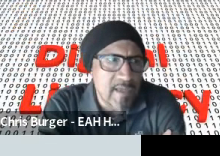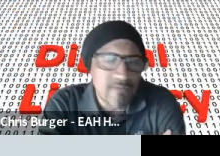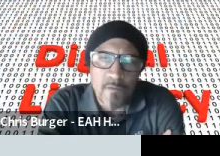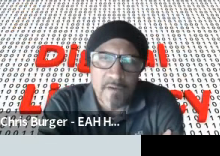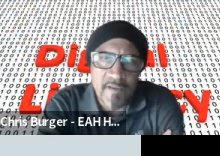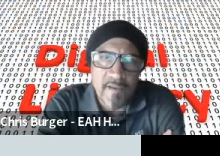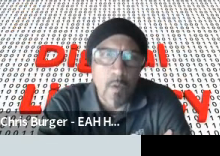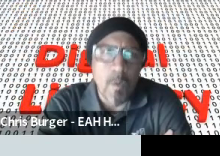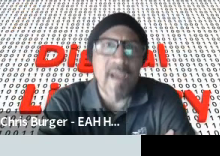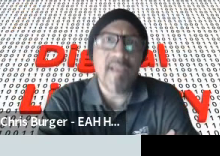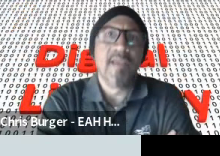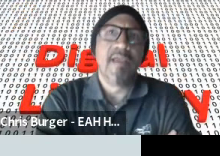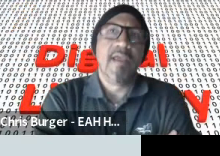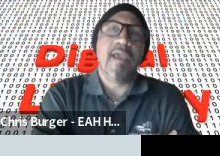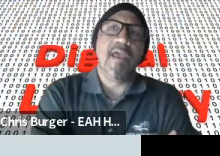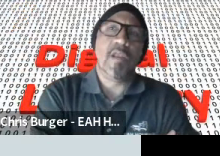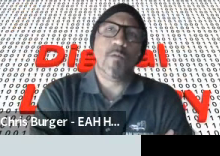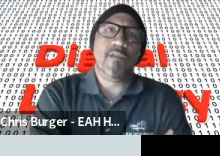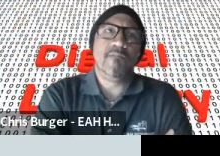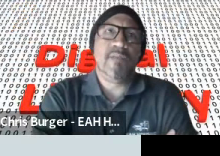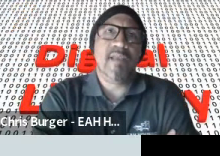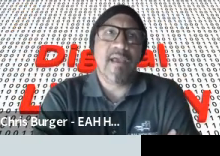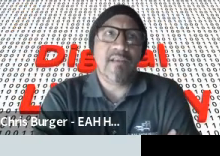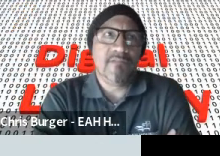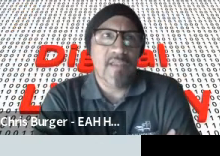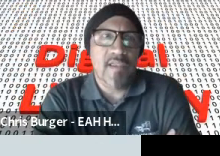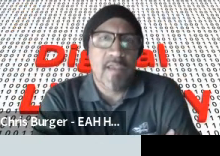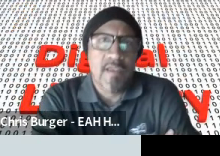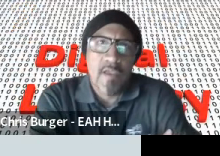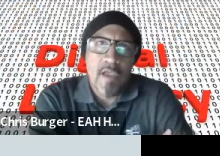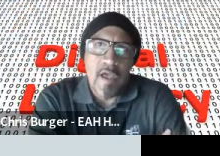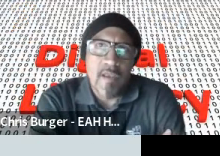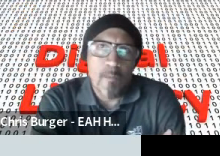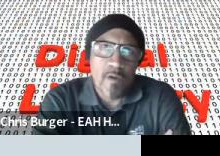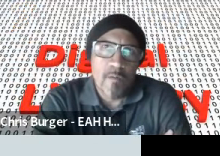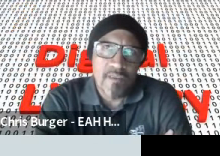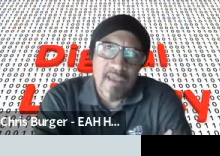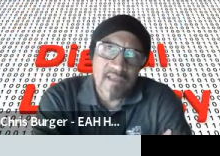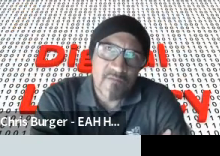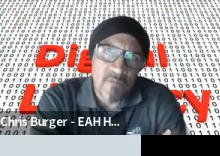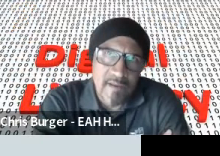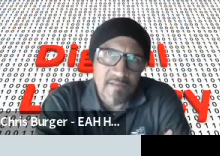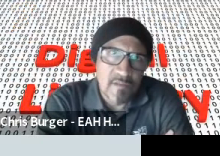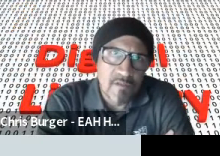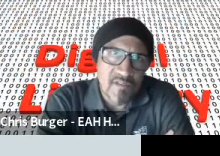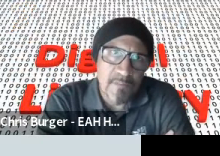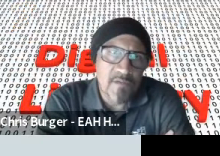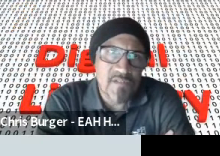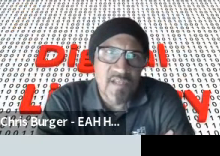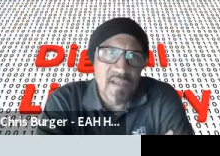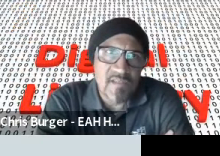between California and Hawaii, and we've been actively working with the CASF grants